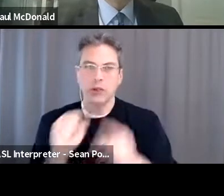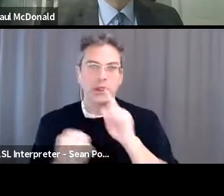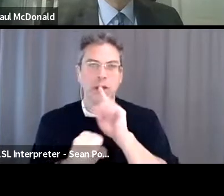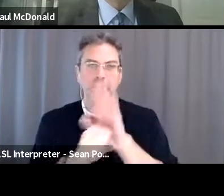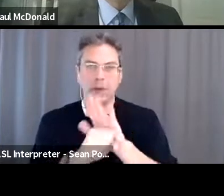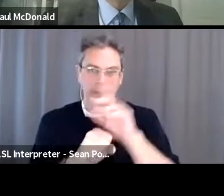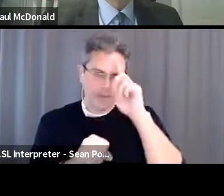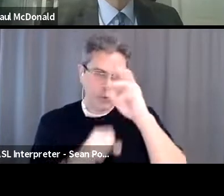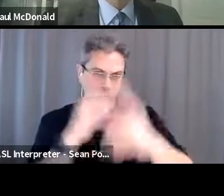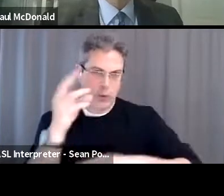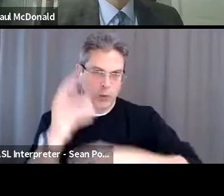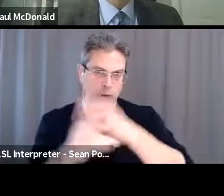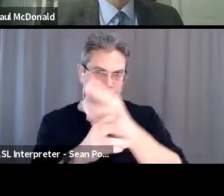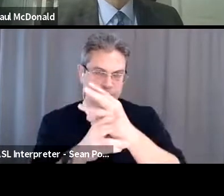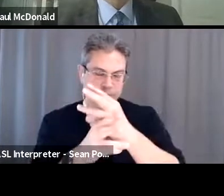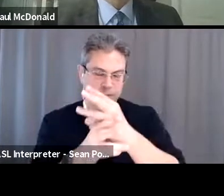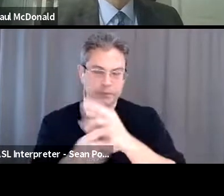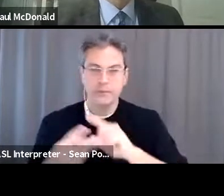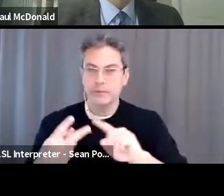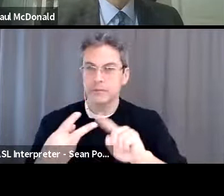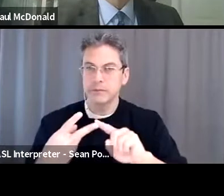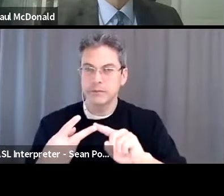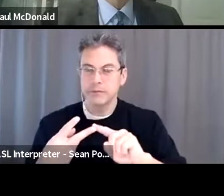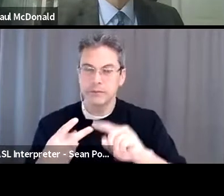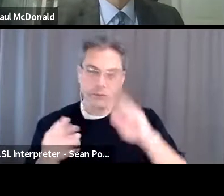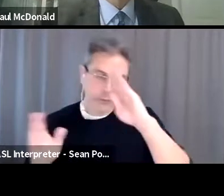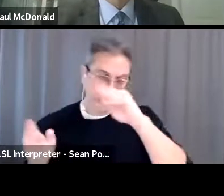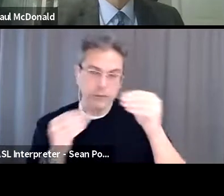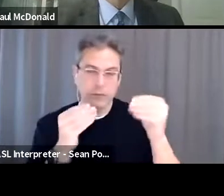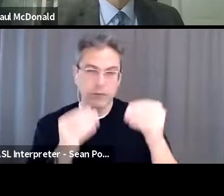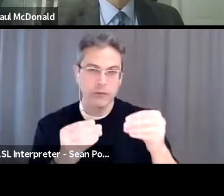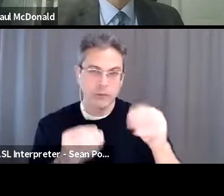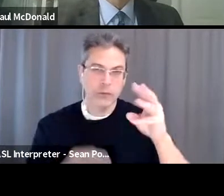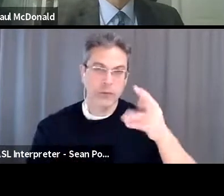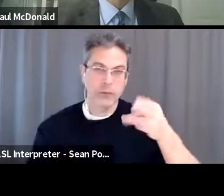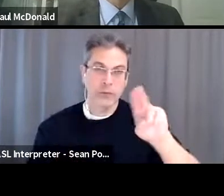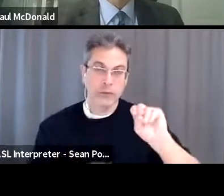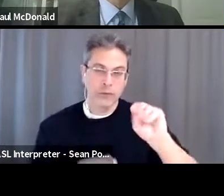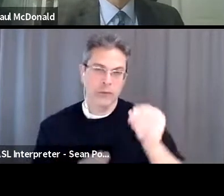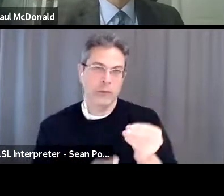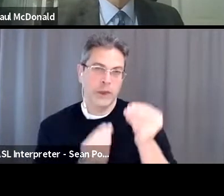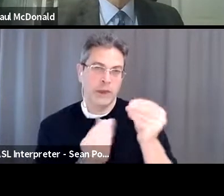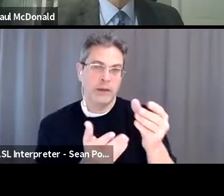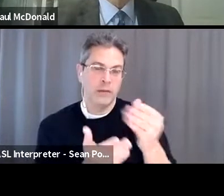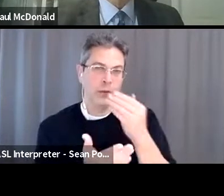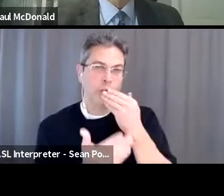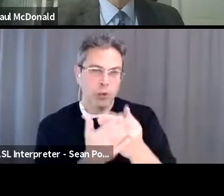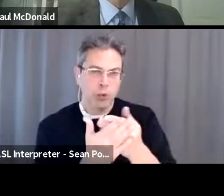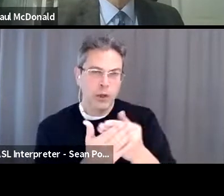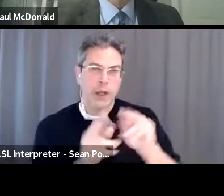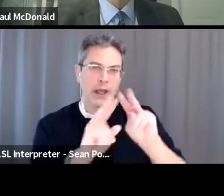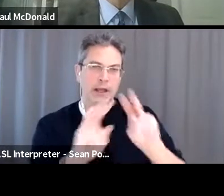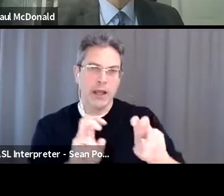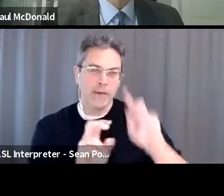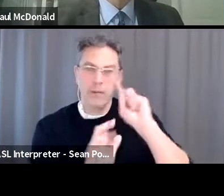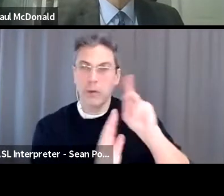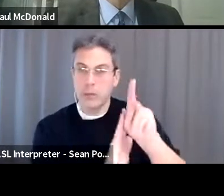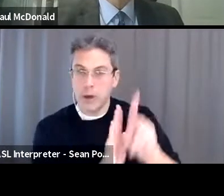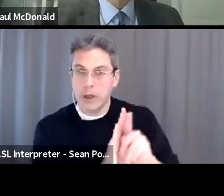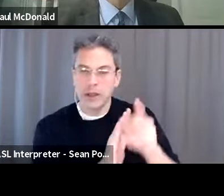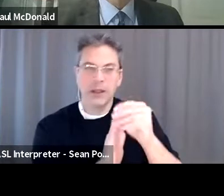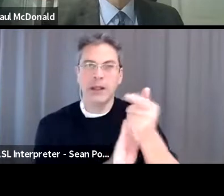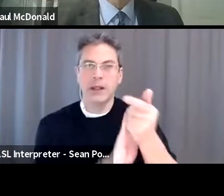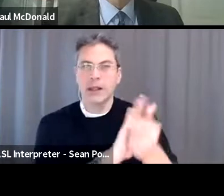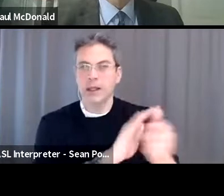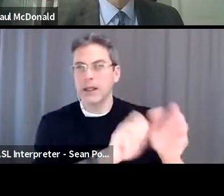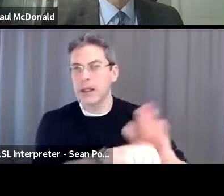stage. And our second role is to provide the World Health Organization with policy analysis and legal advice on global